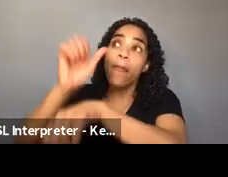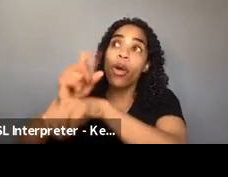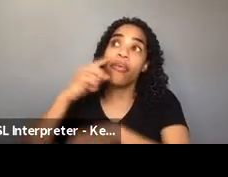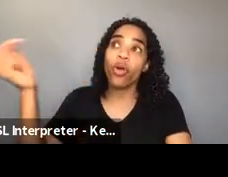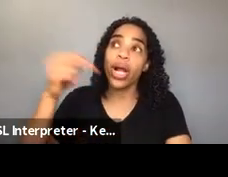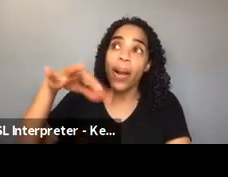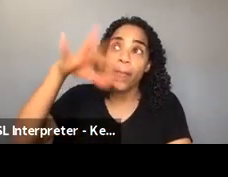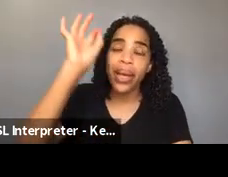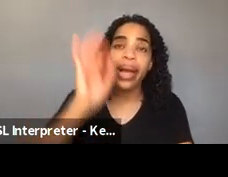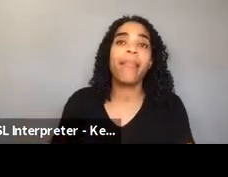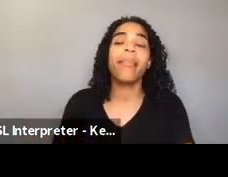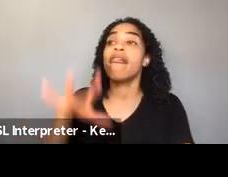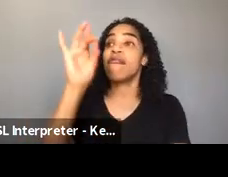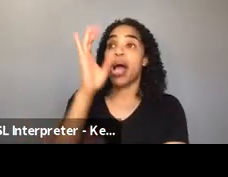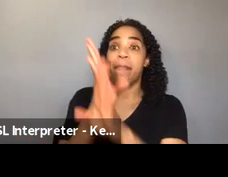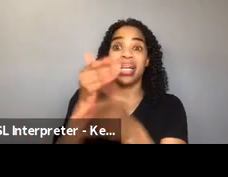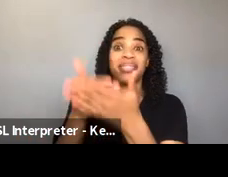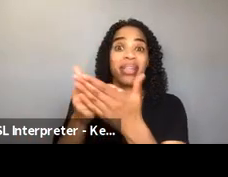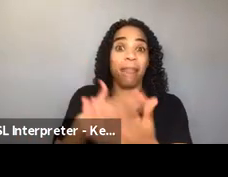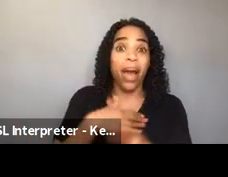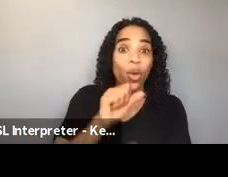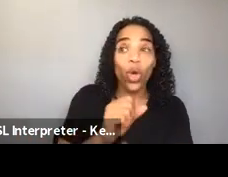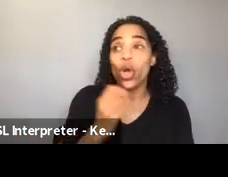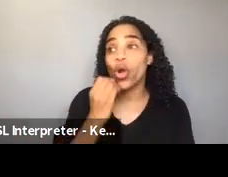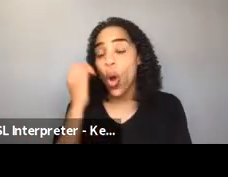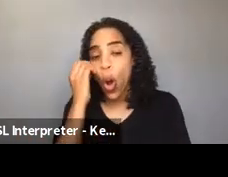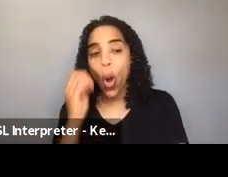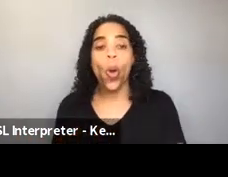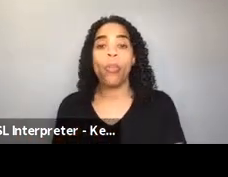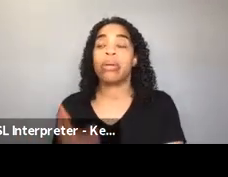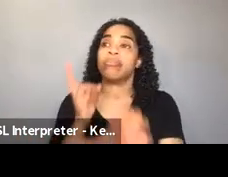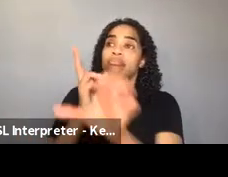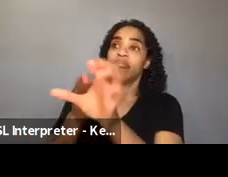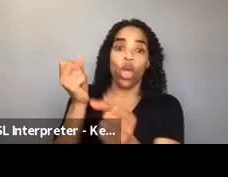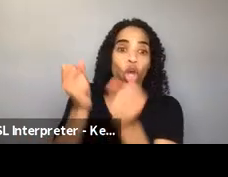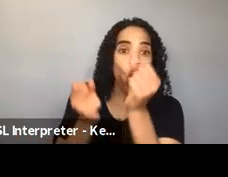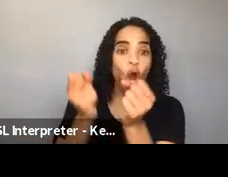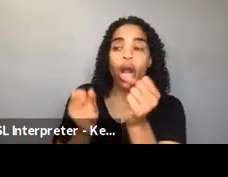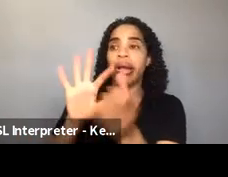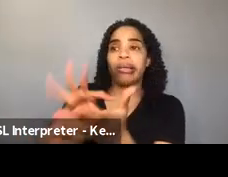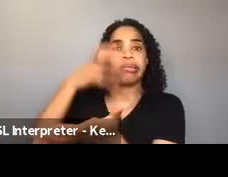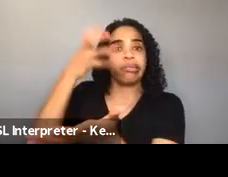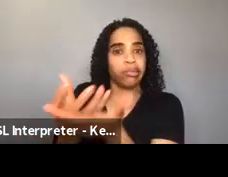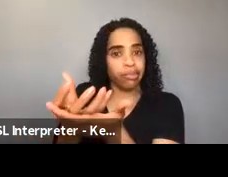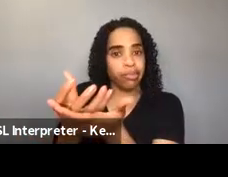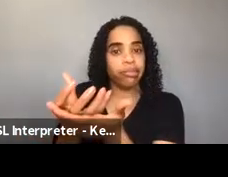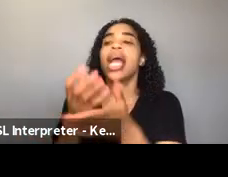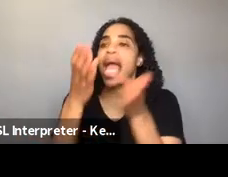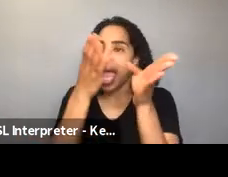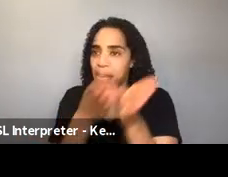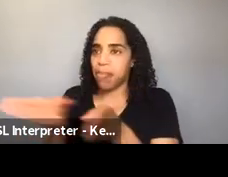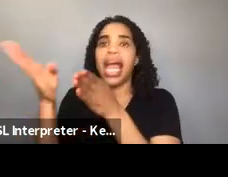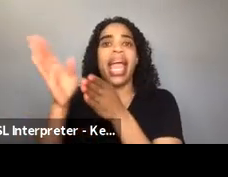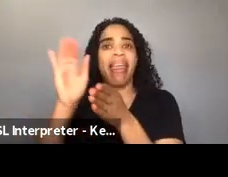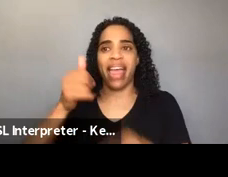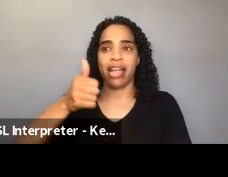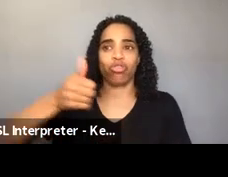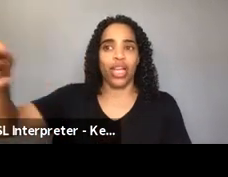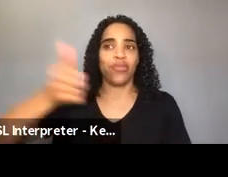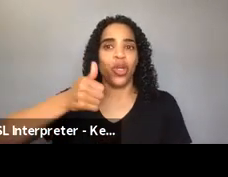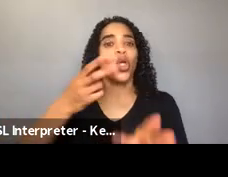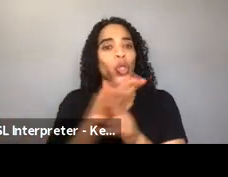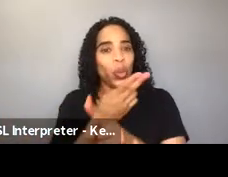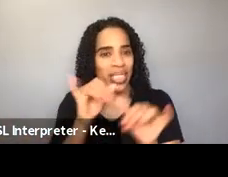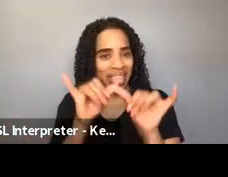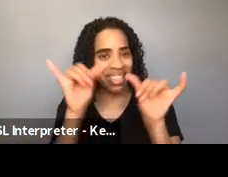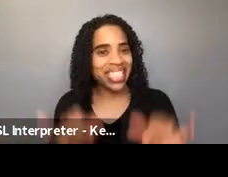closest to work or home, participate in a car or van pool, and plan a commute using the system. These are all